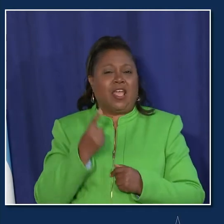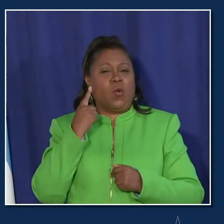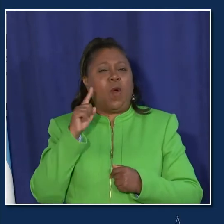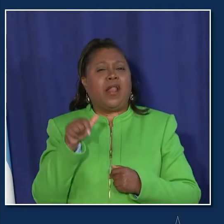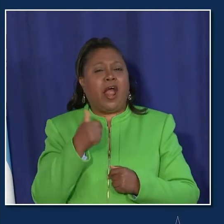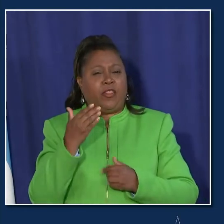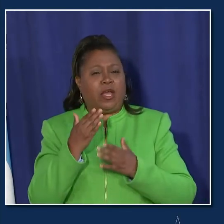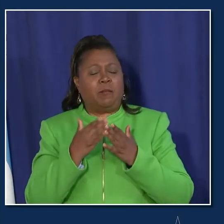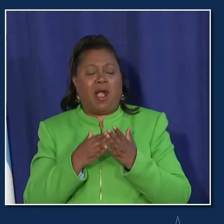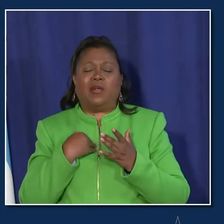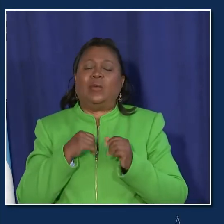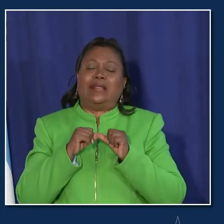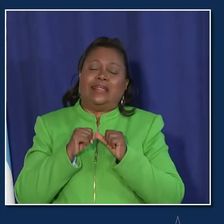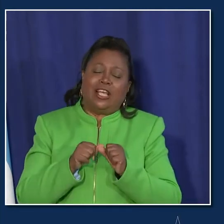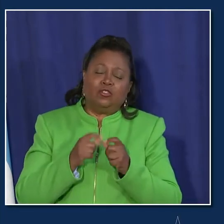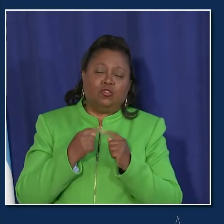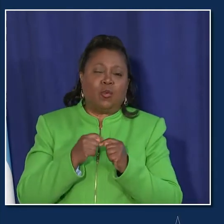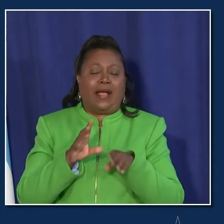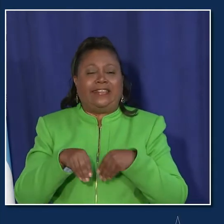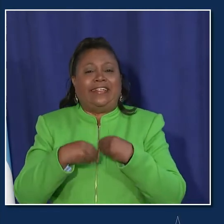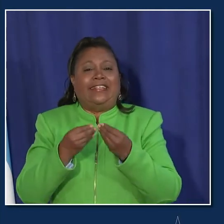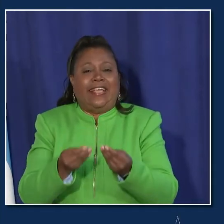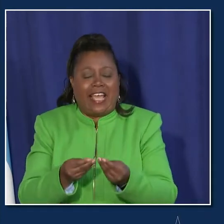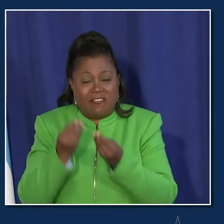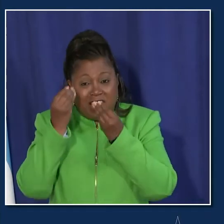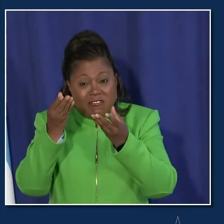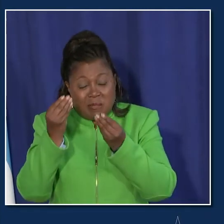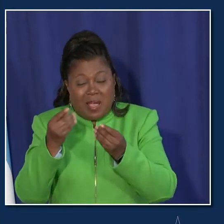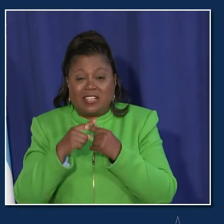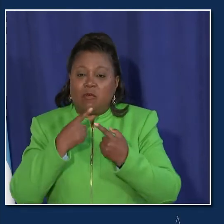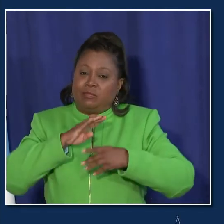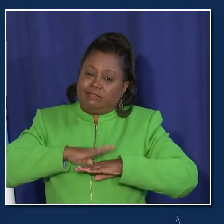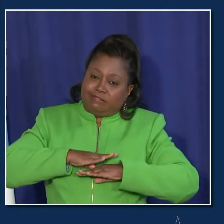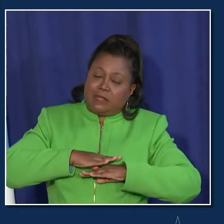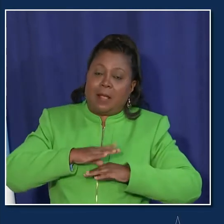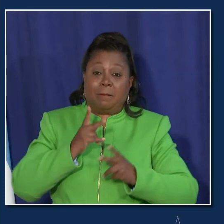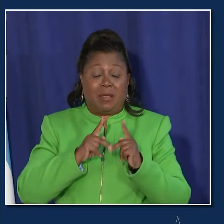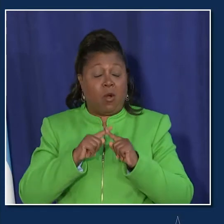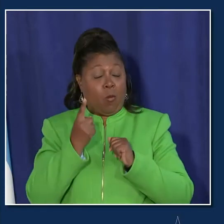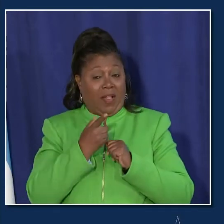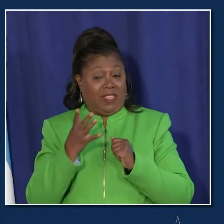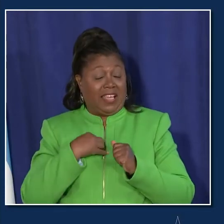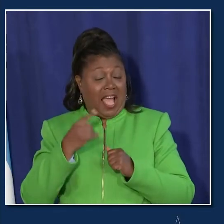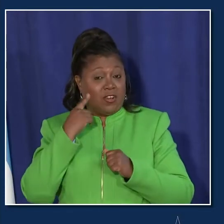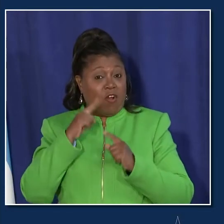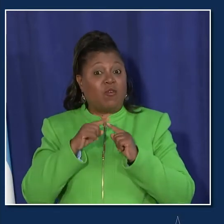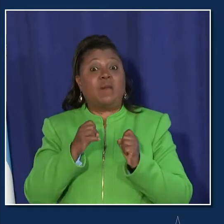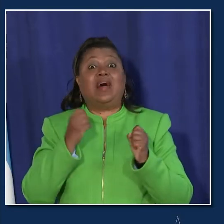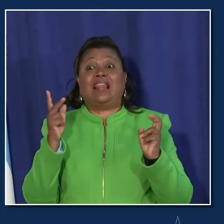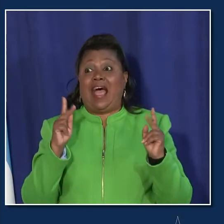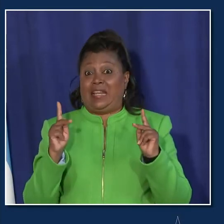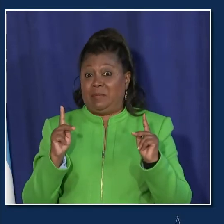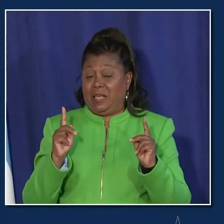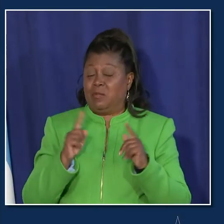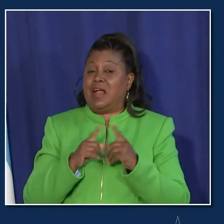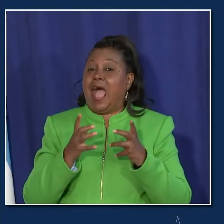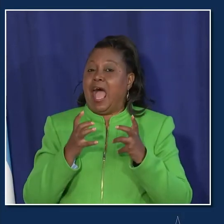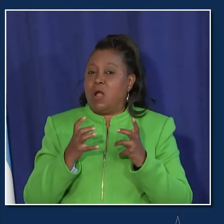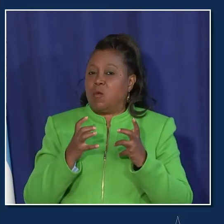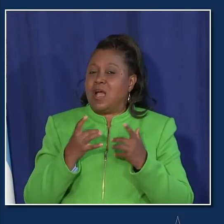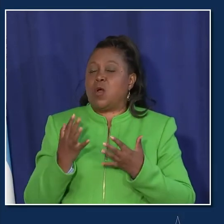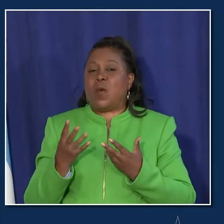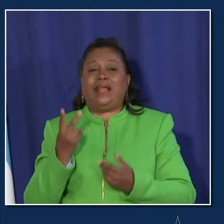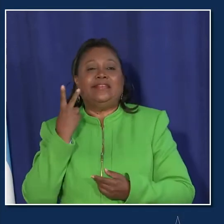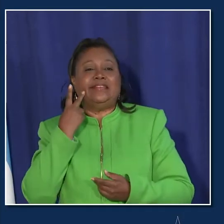other piece is, we continue to try to give information and reassure people. One thing I heard from a lot of folks is, I want to wait